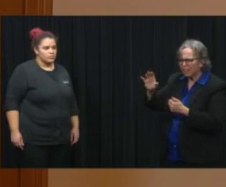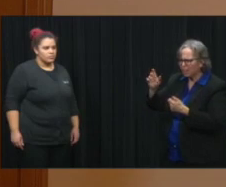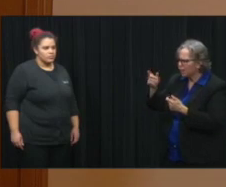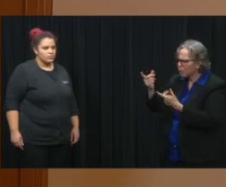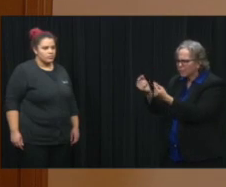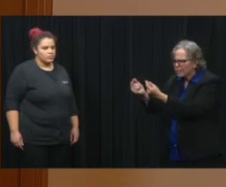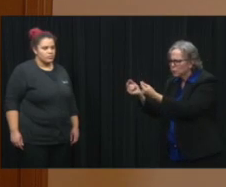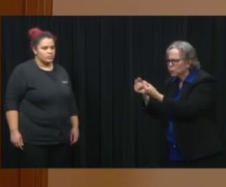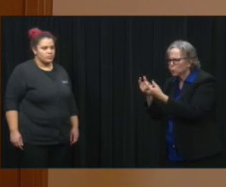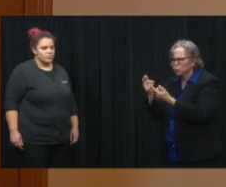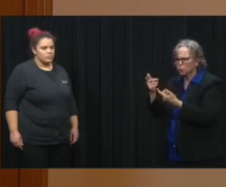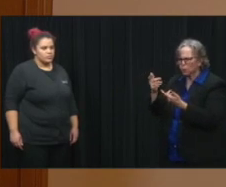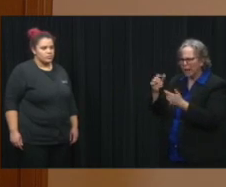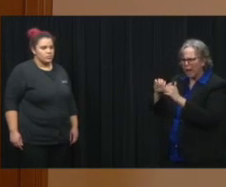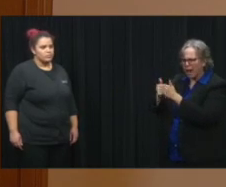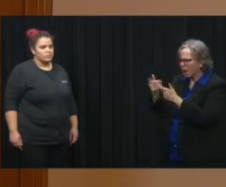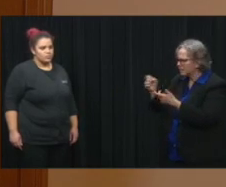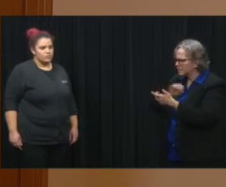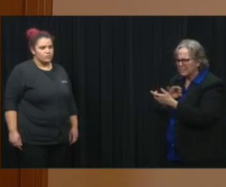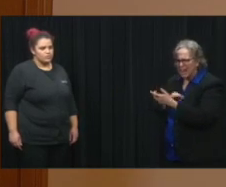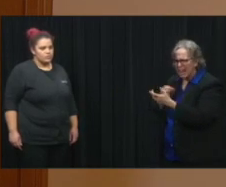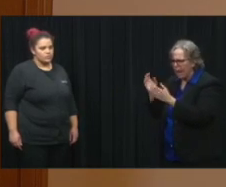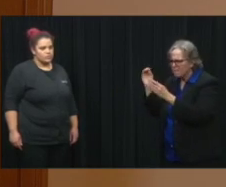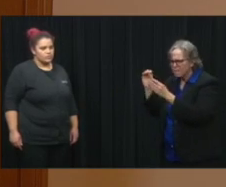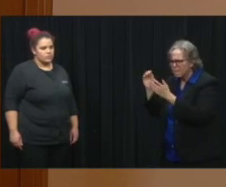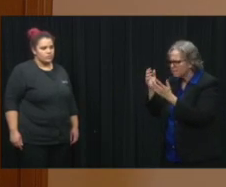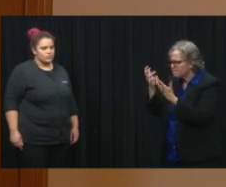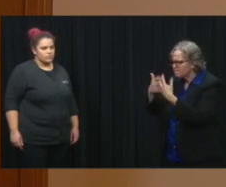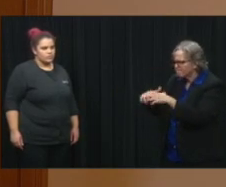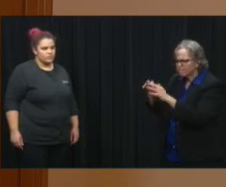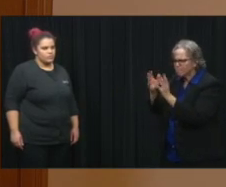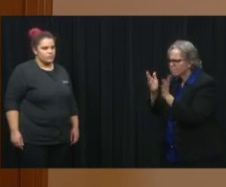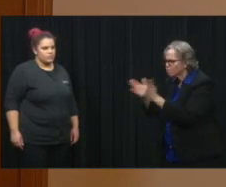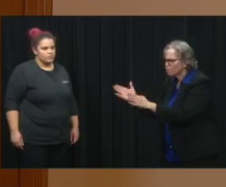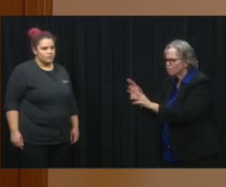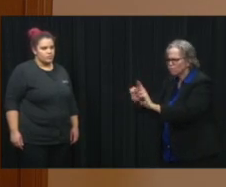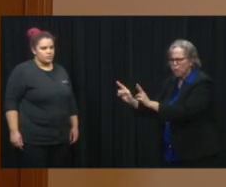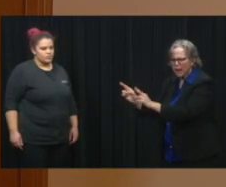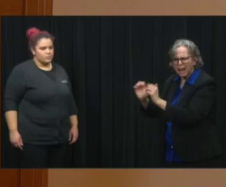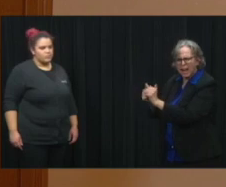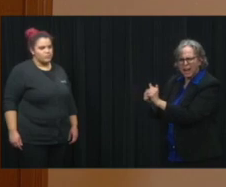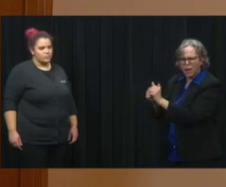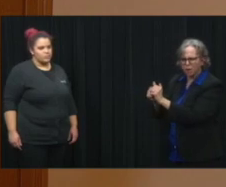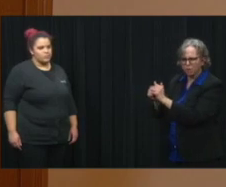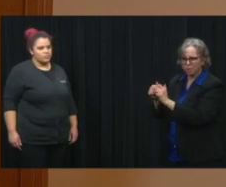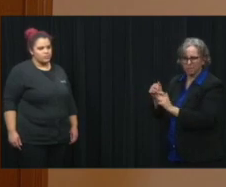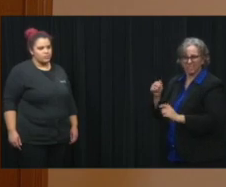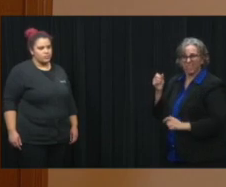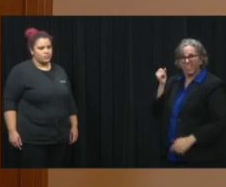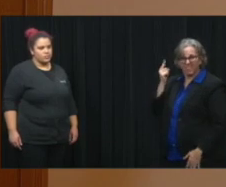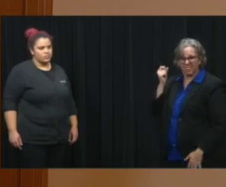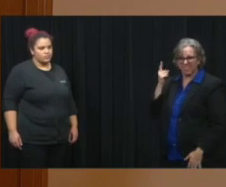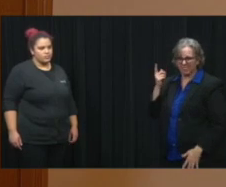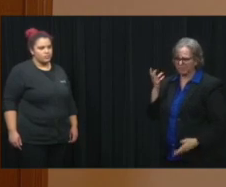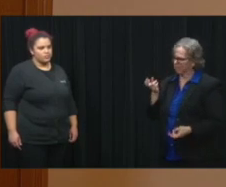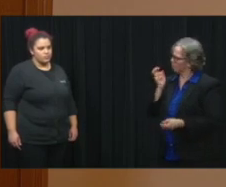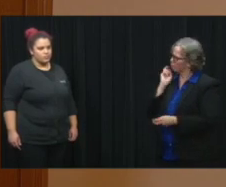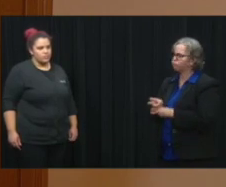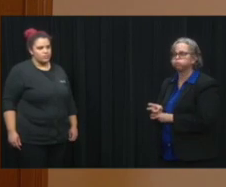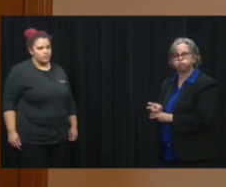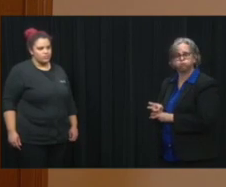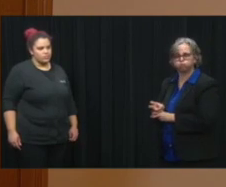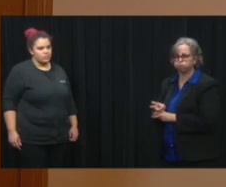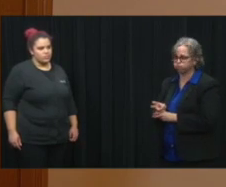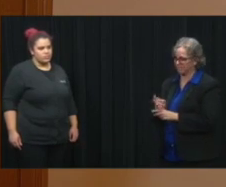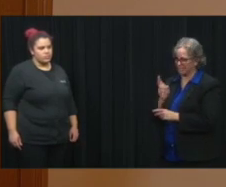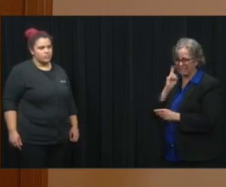their staff to get ready for the surge. But these are very real, very hard realities. I talked very early on about the